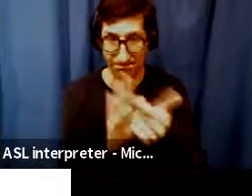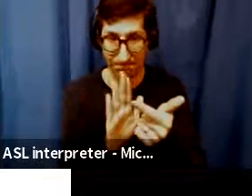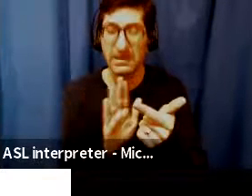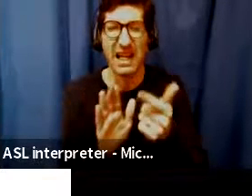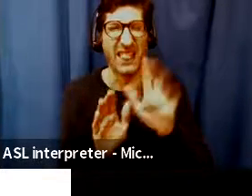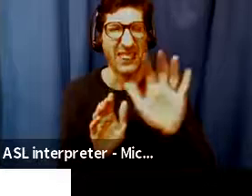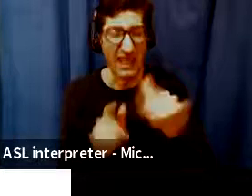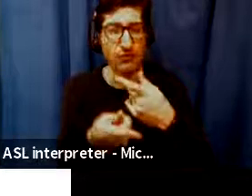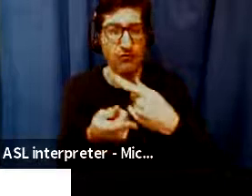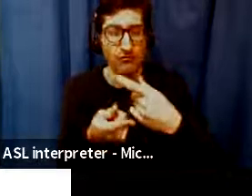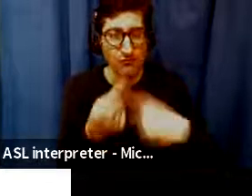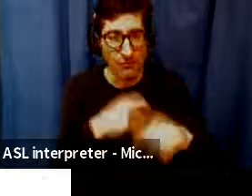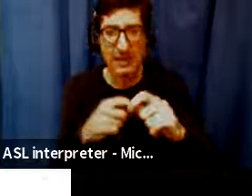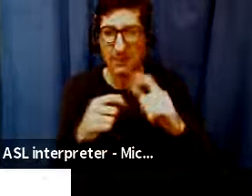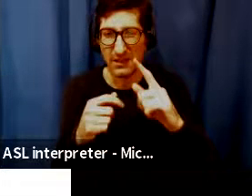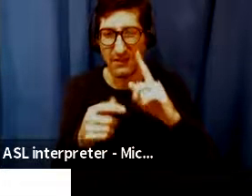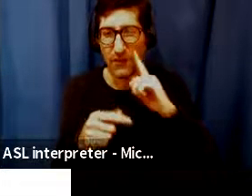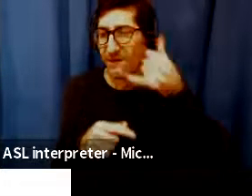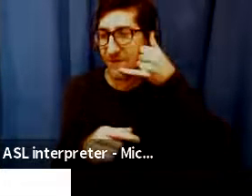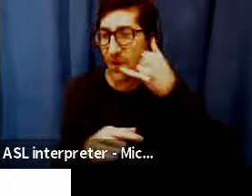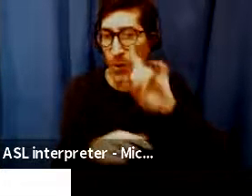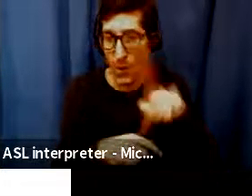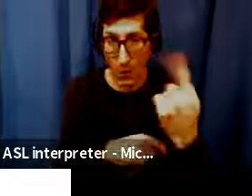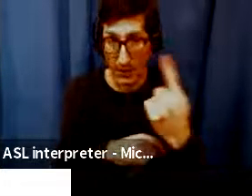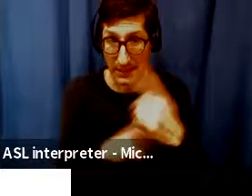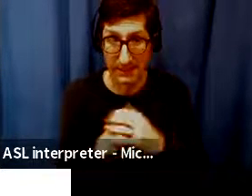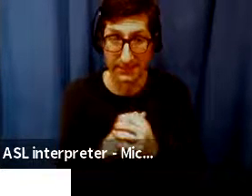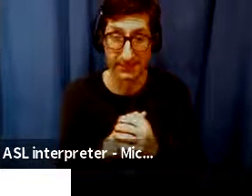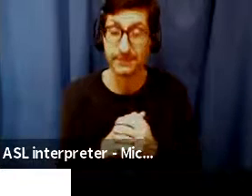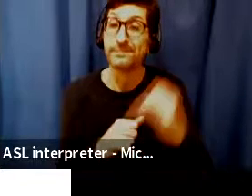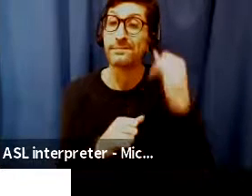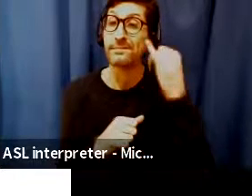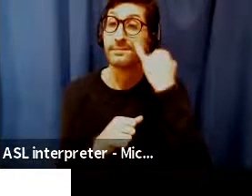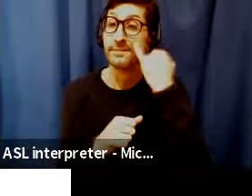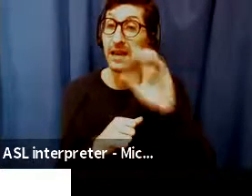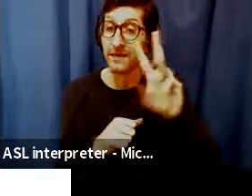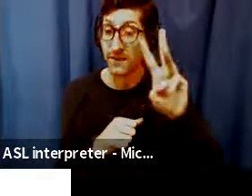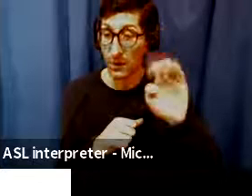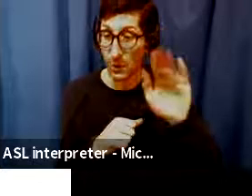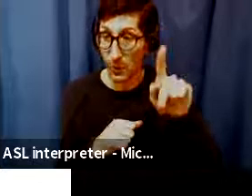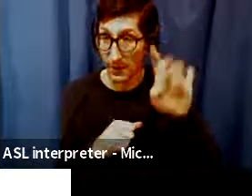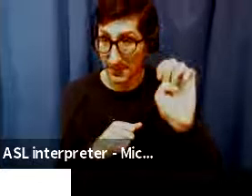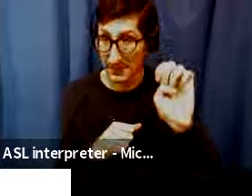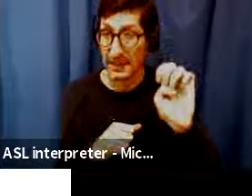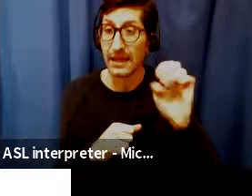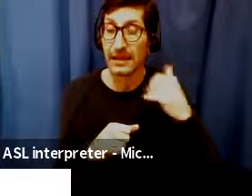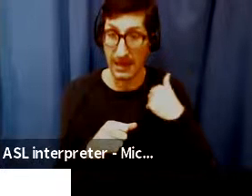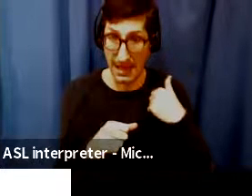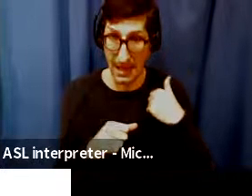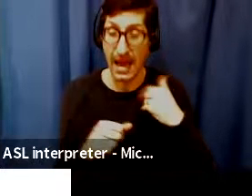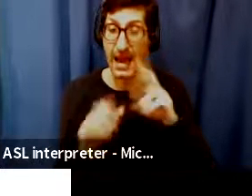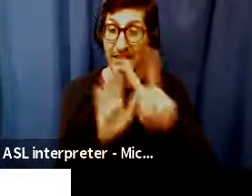you have videos on your website, make sure that you caption those videos.